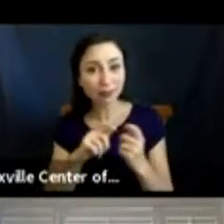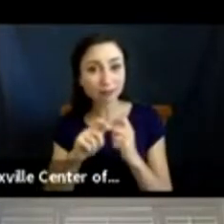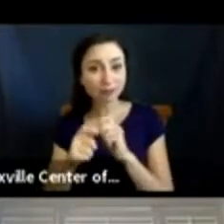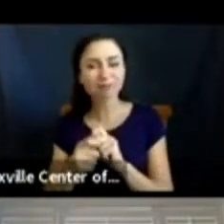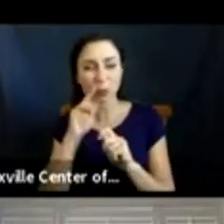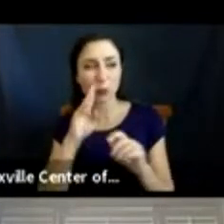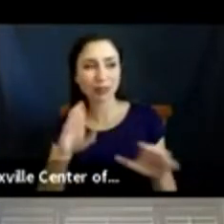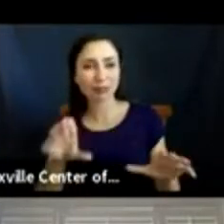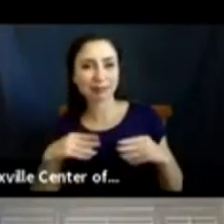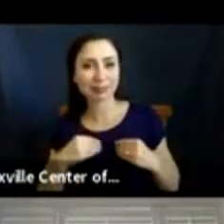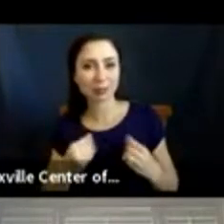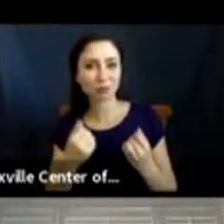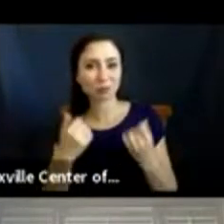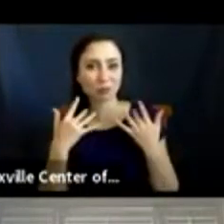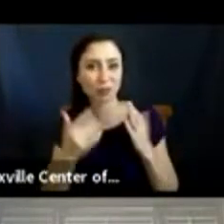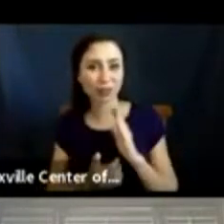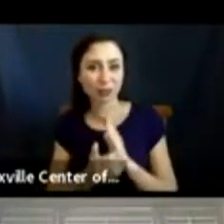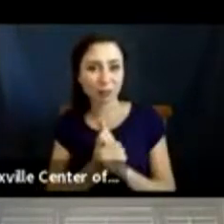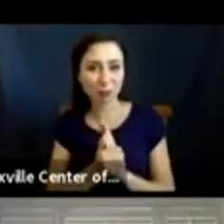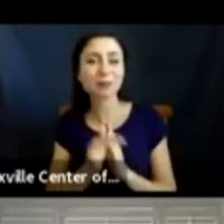that spelling correction and